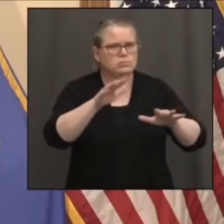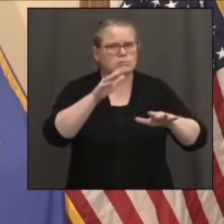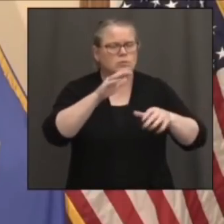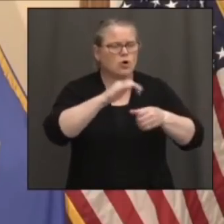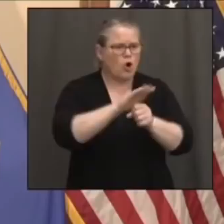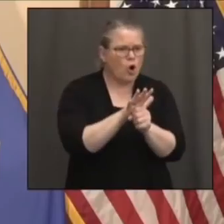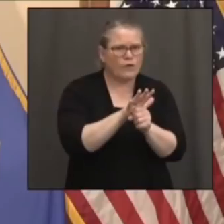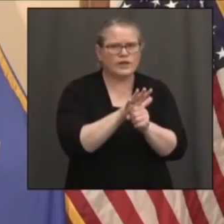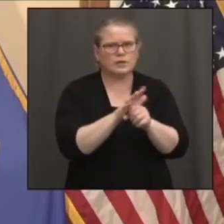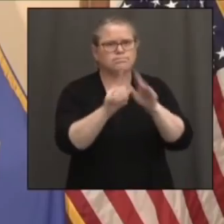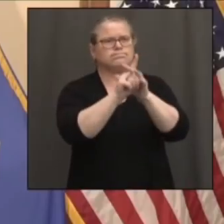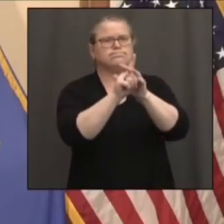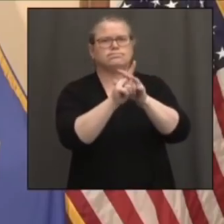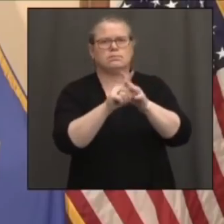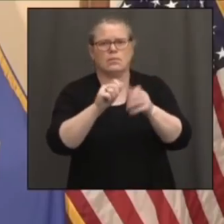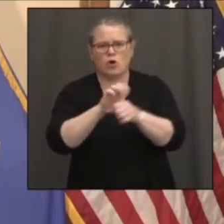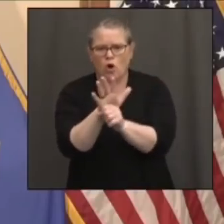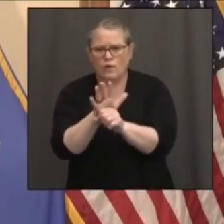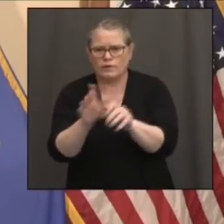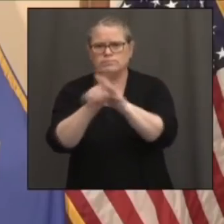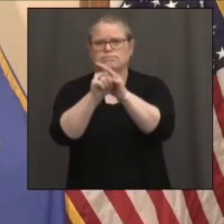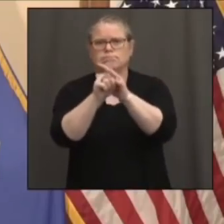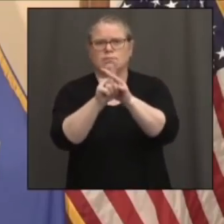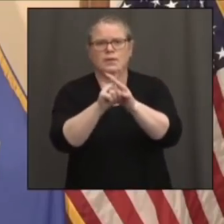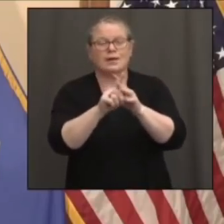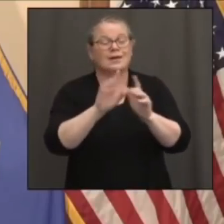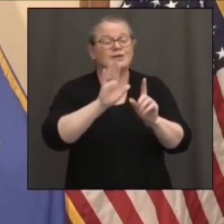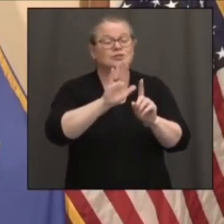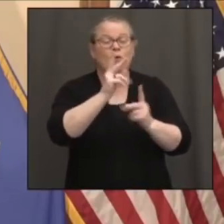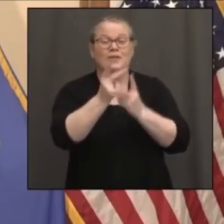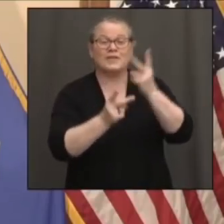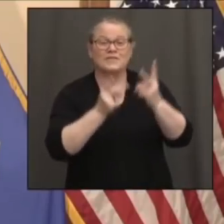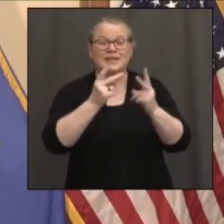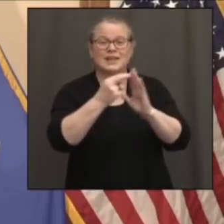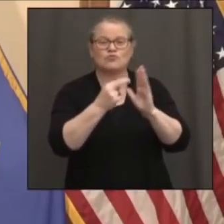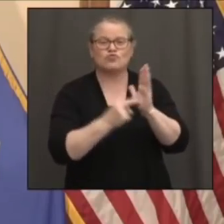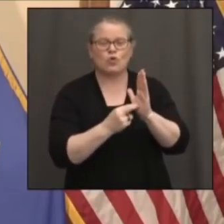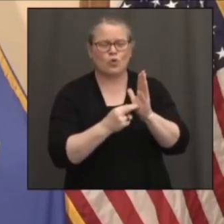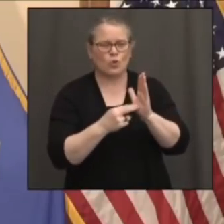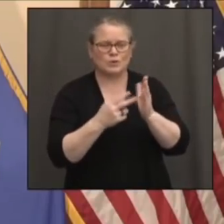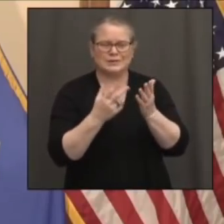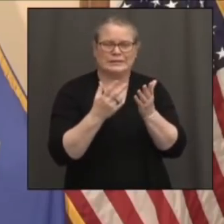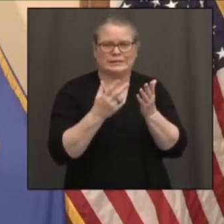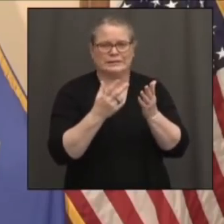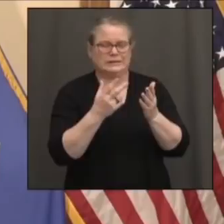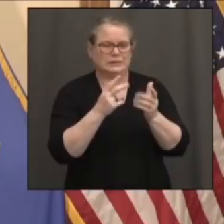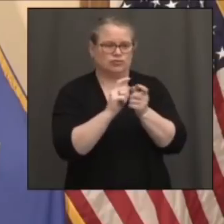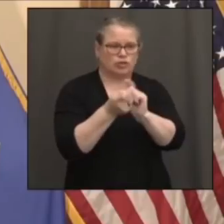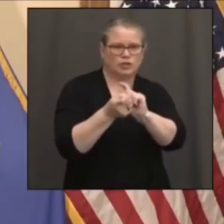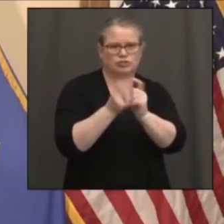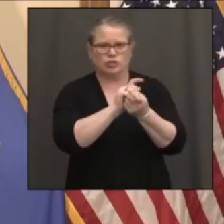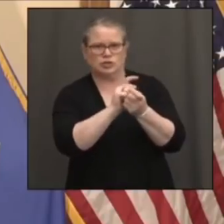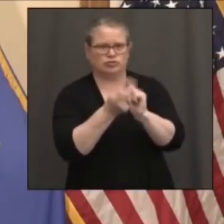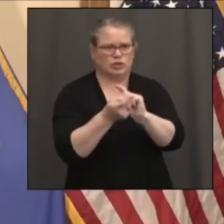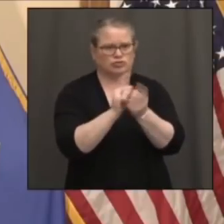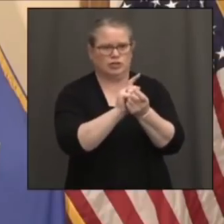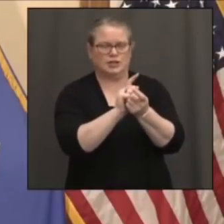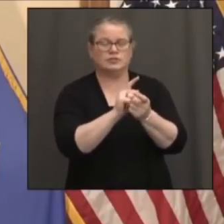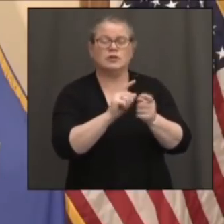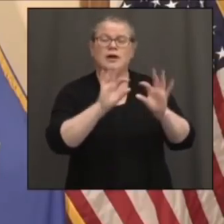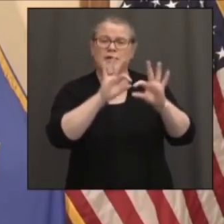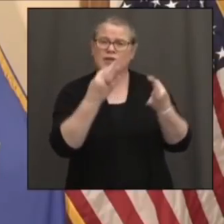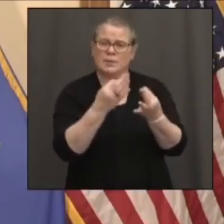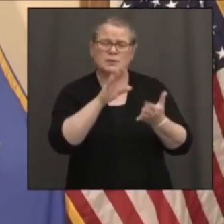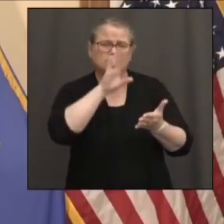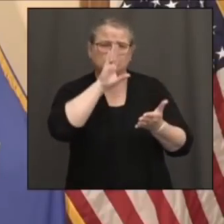they really want legislation that allows an essential caregiver to go in there. And I know this is something that they have reached out to